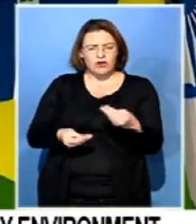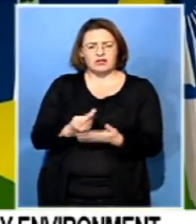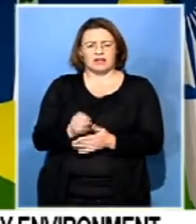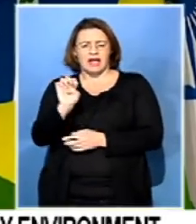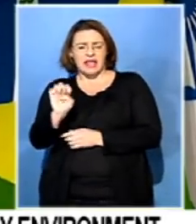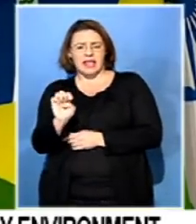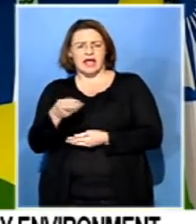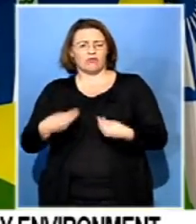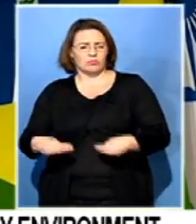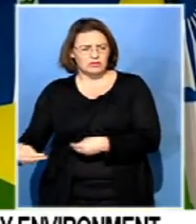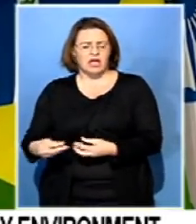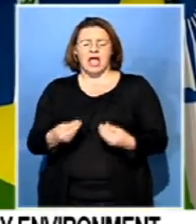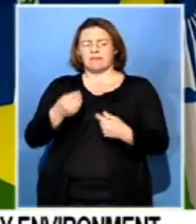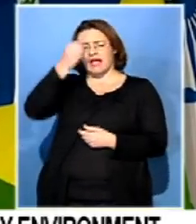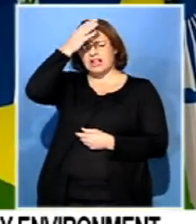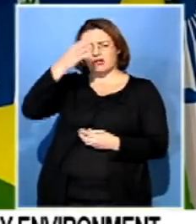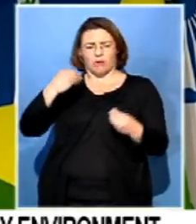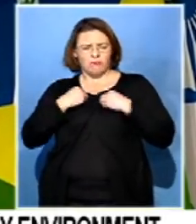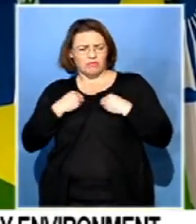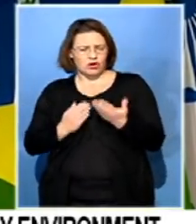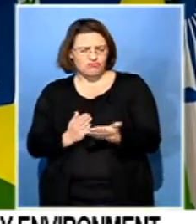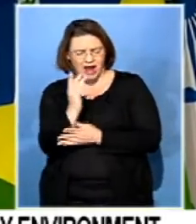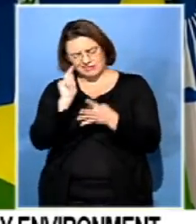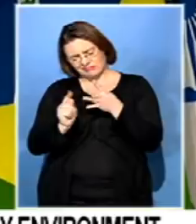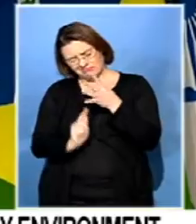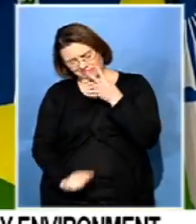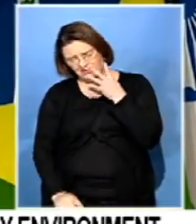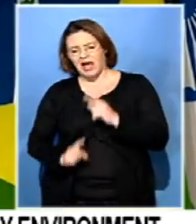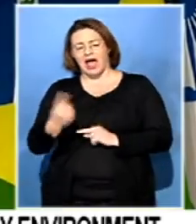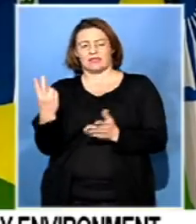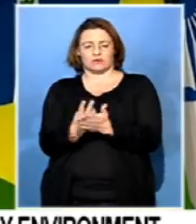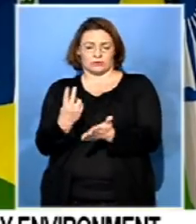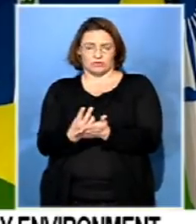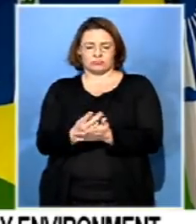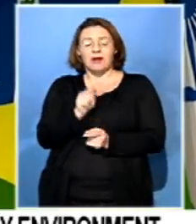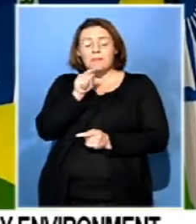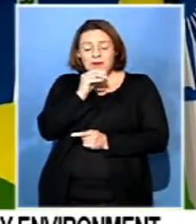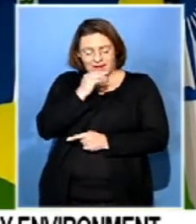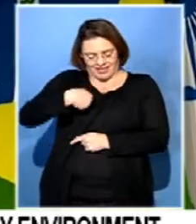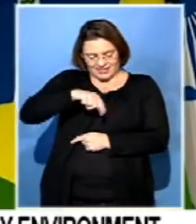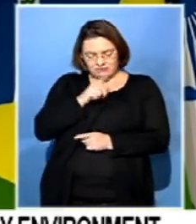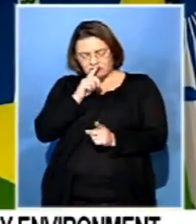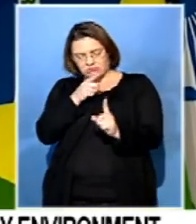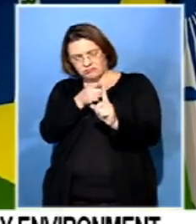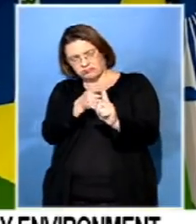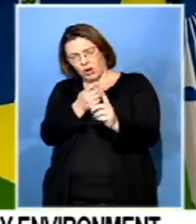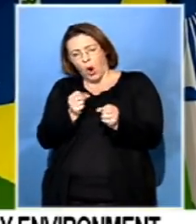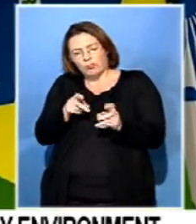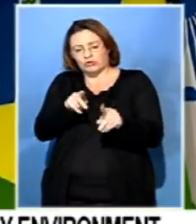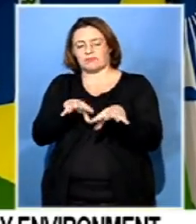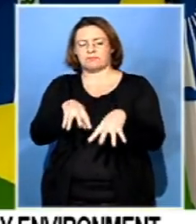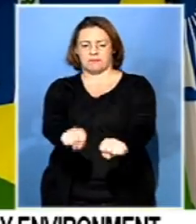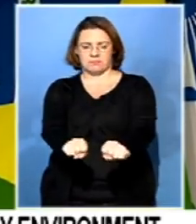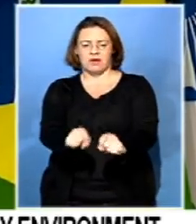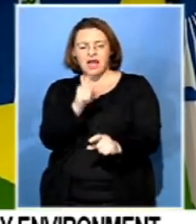e-commerce, intellectual property rights, and in other fields. These steps will enable us to seize opportunities